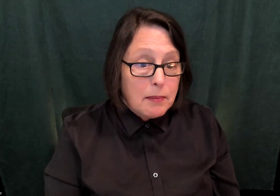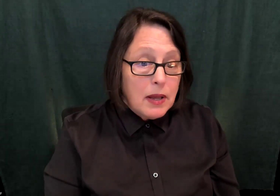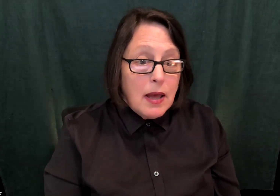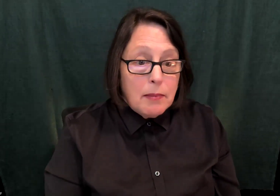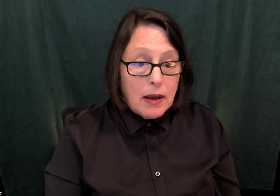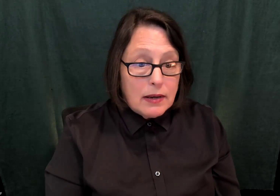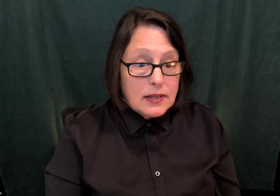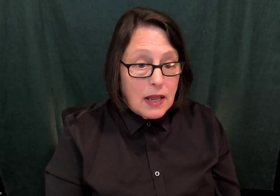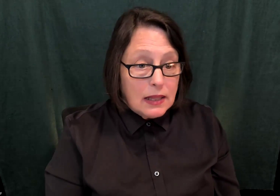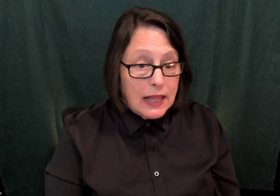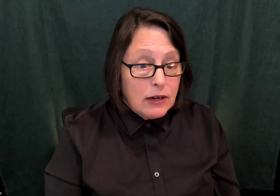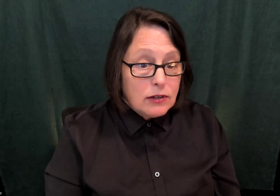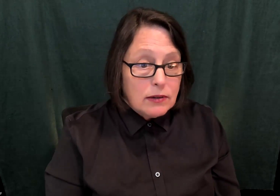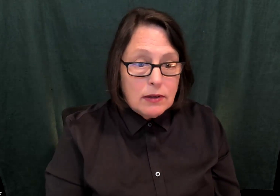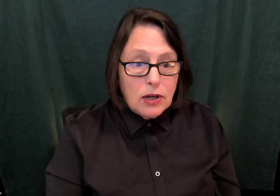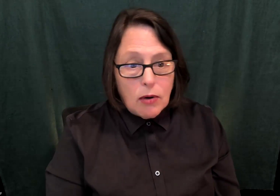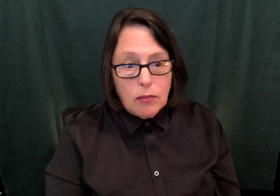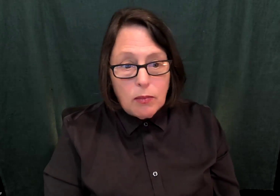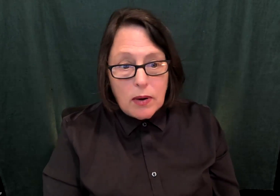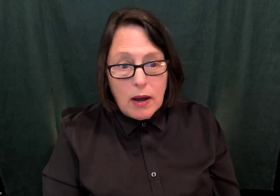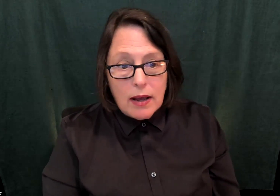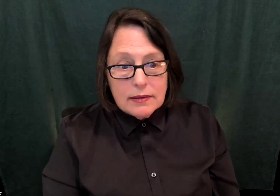growing up. But later,